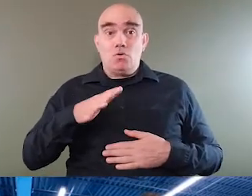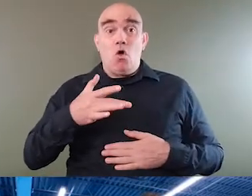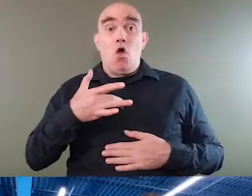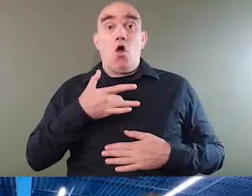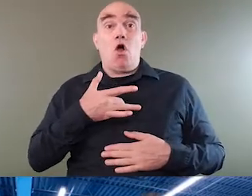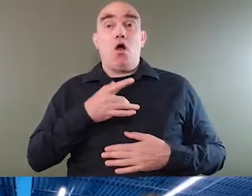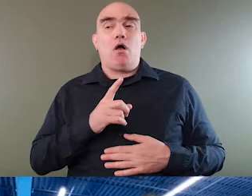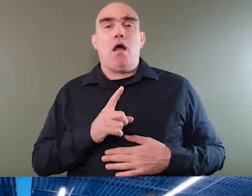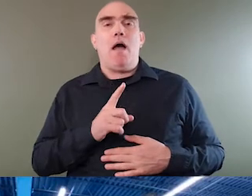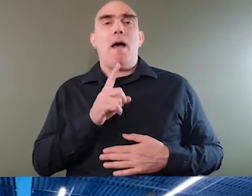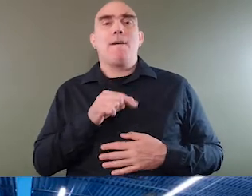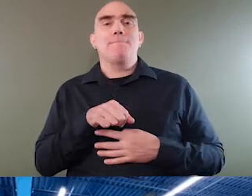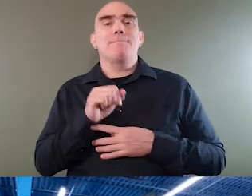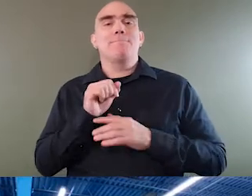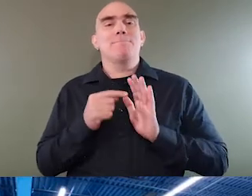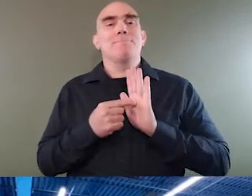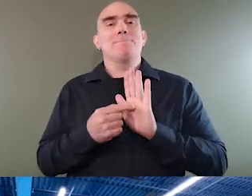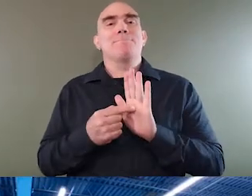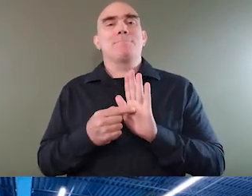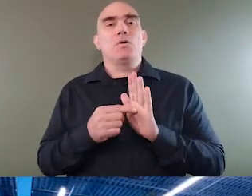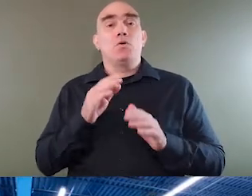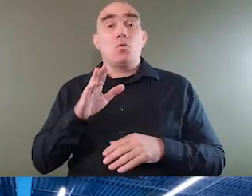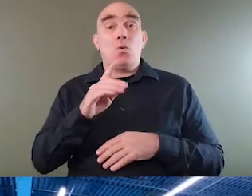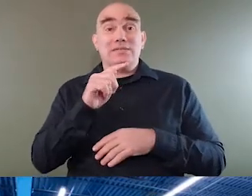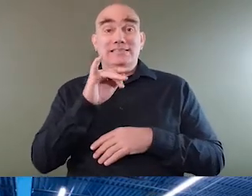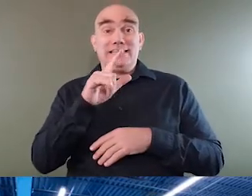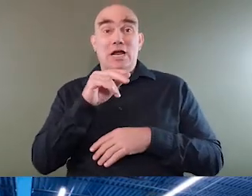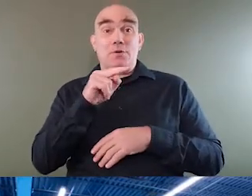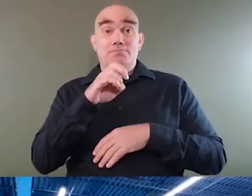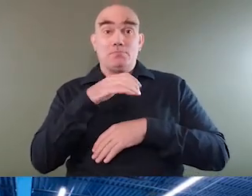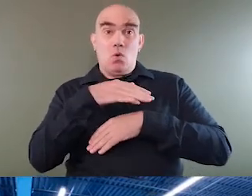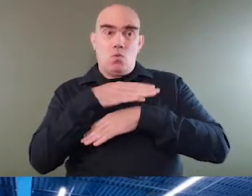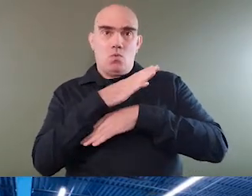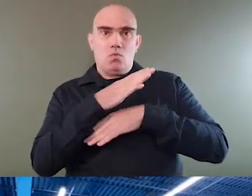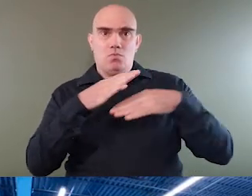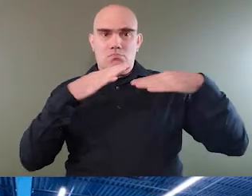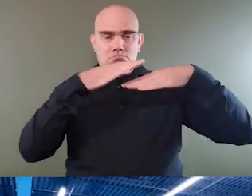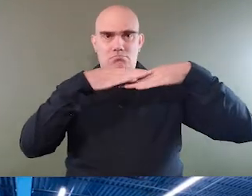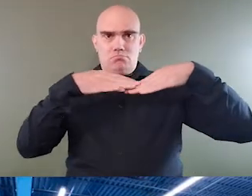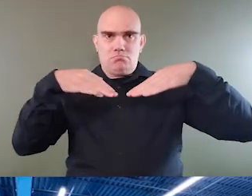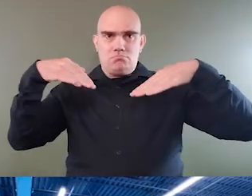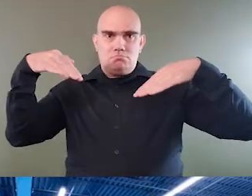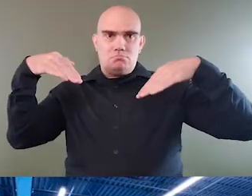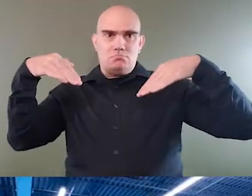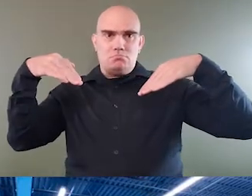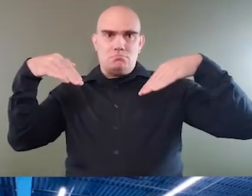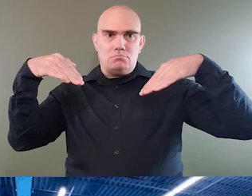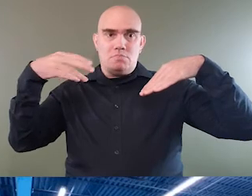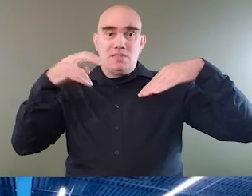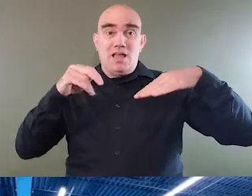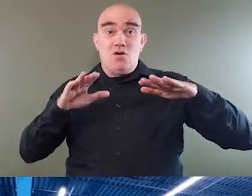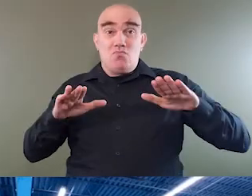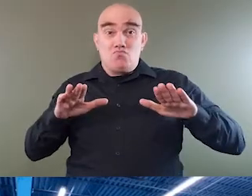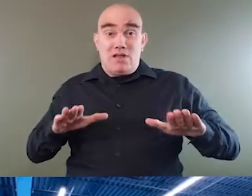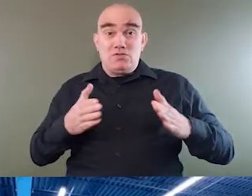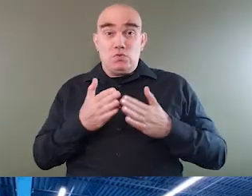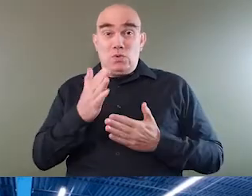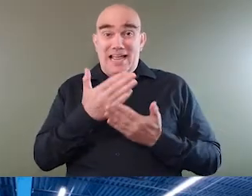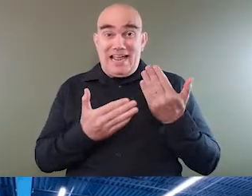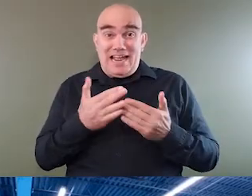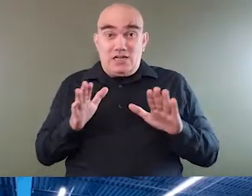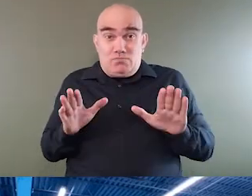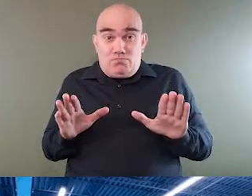up, tailbone reaching up. And then press through your hands into